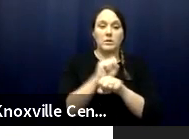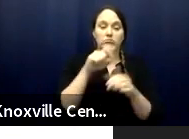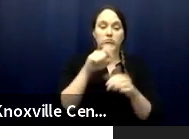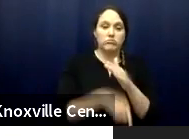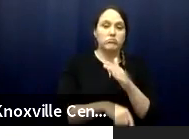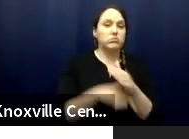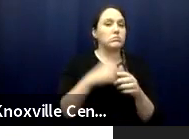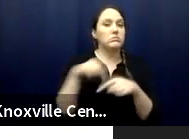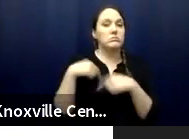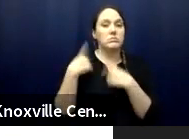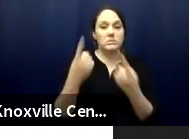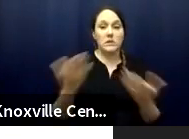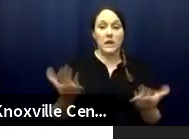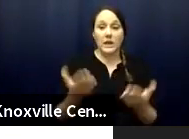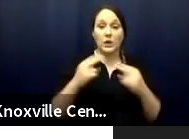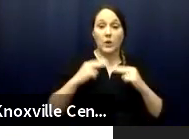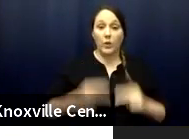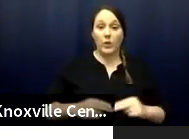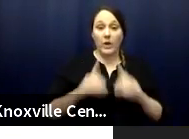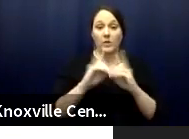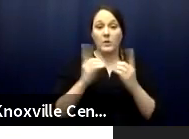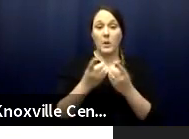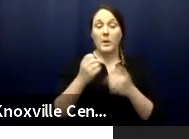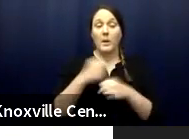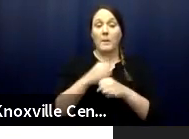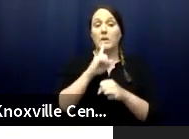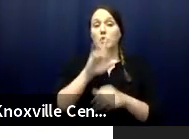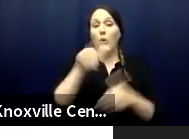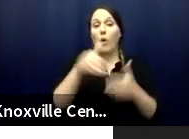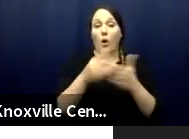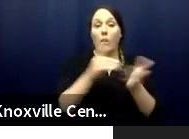department, so that all of our healthcare providers are giving